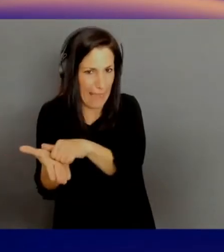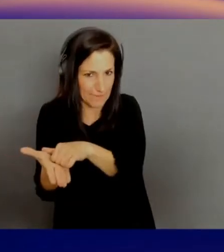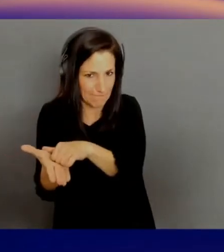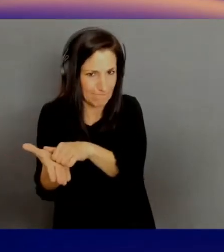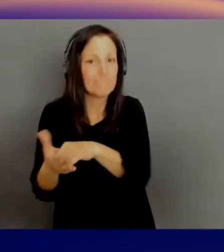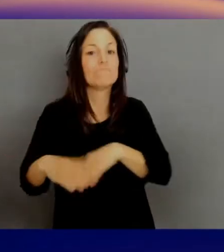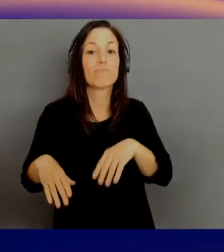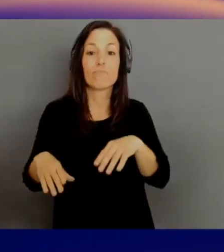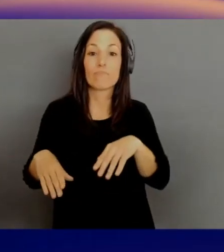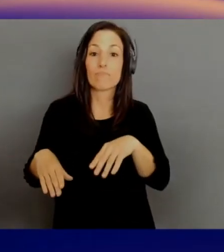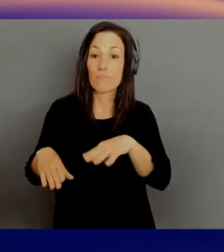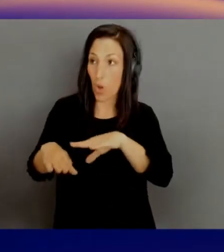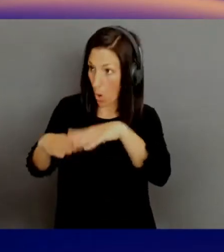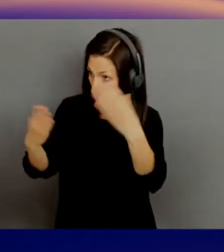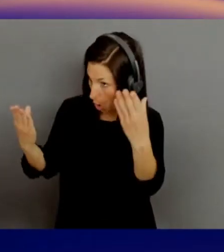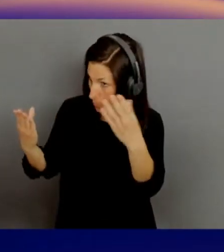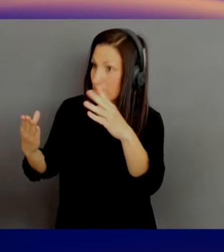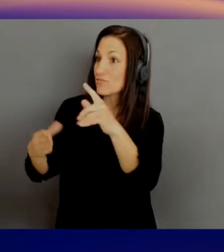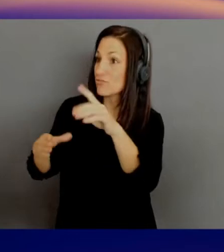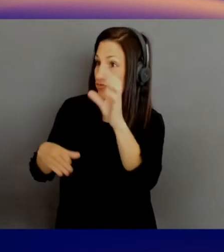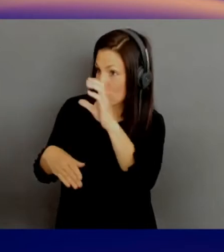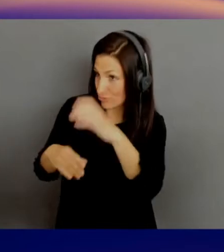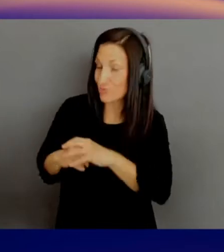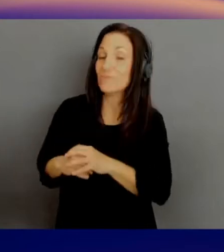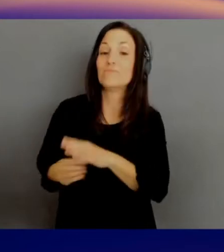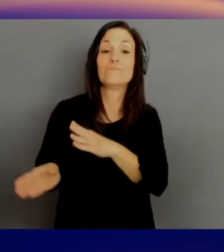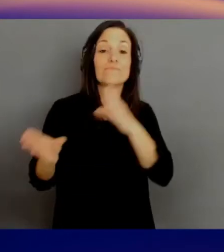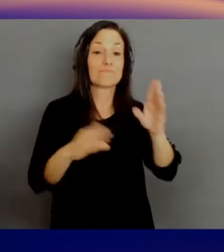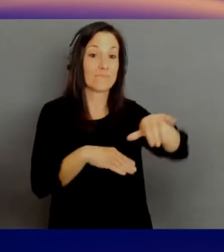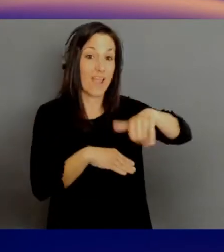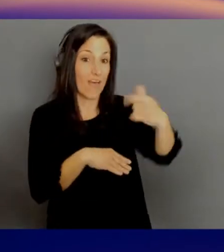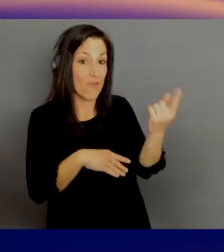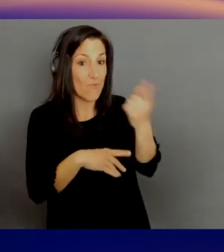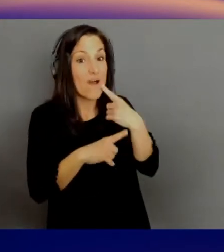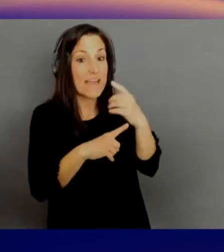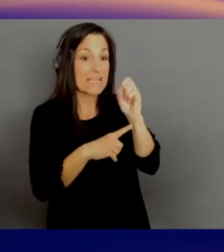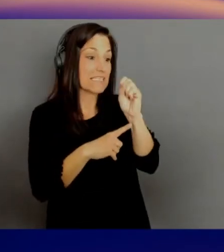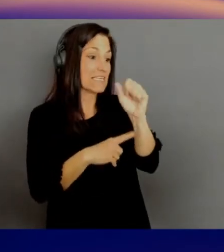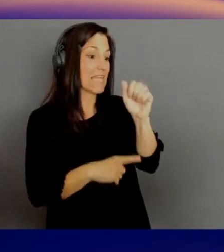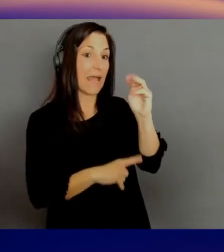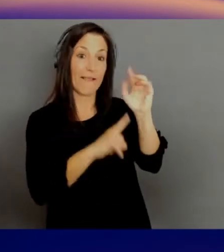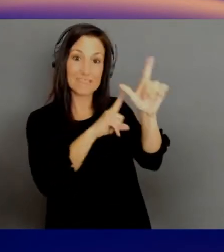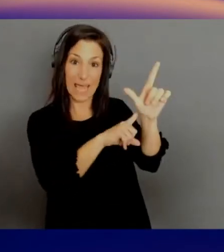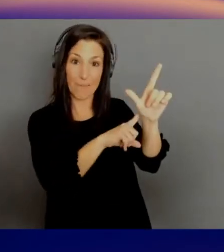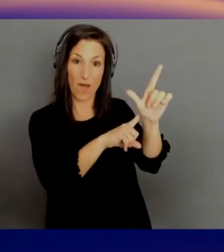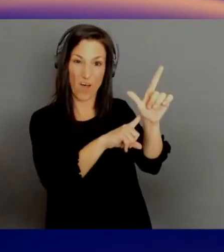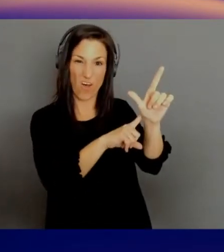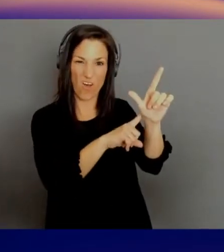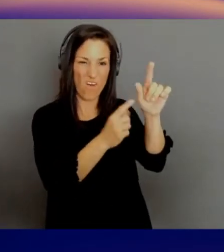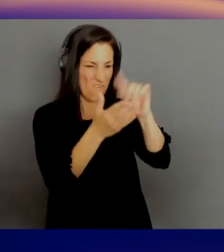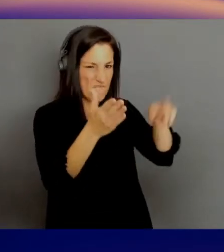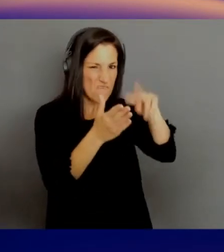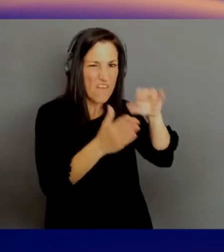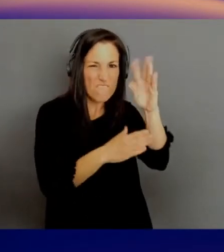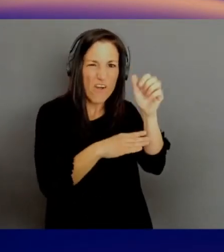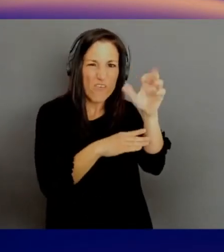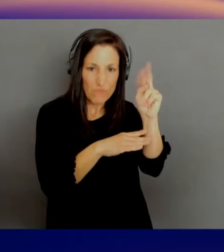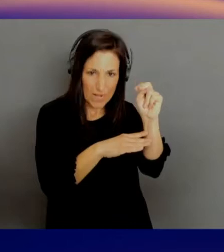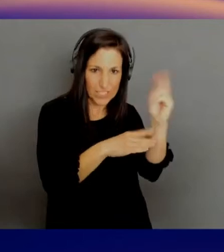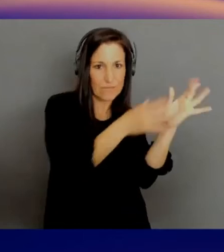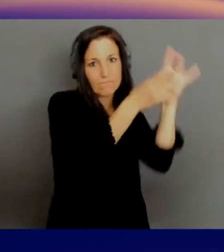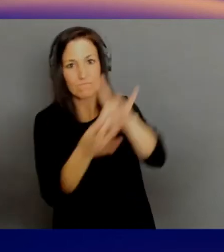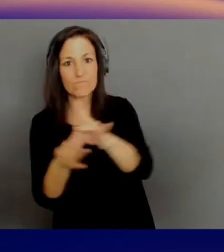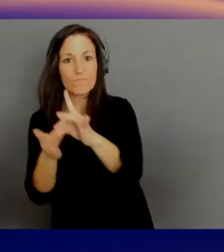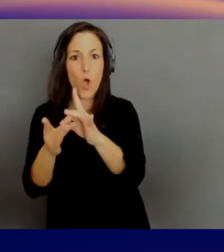Okay. The other is Okay. SAML Federation into OpenSearch. So we'll Right. talk about what SAML is and how Okay. that is accomplished with OpenSearch. You can have right? SAML Federation